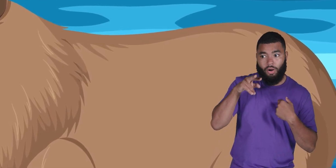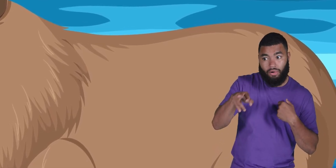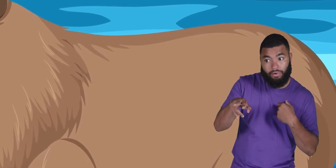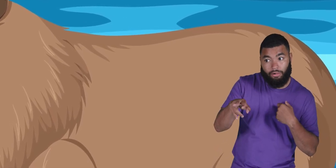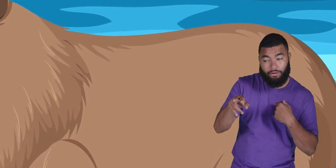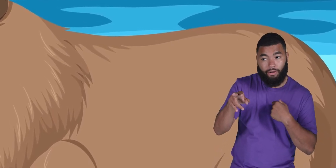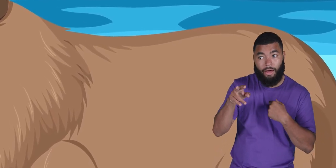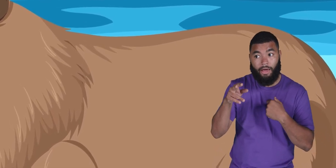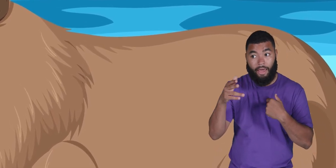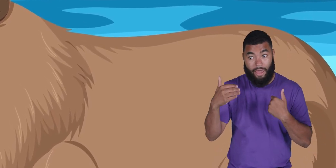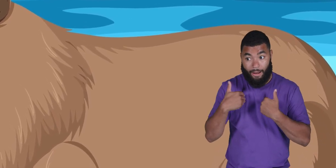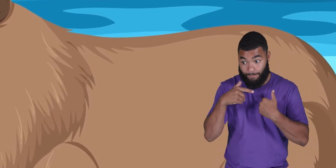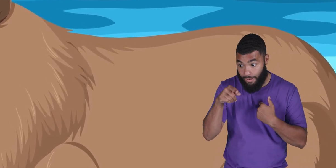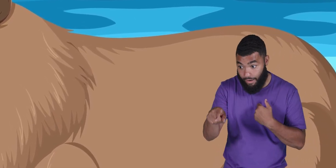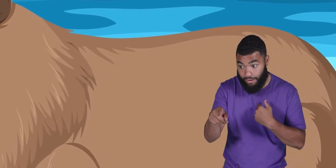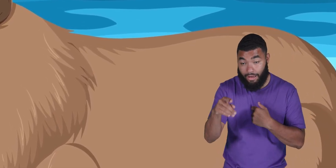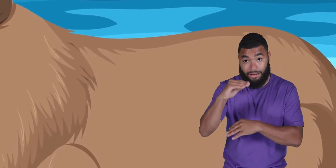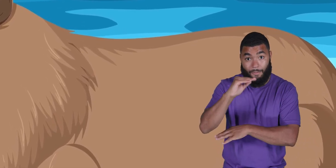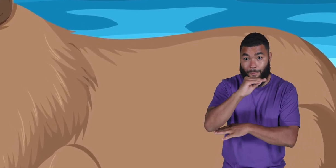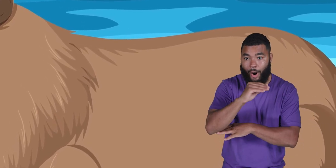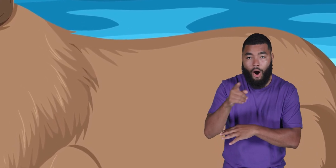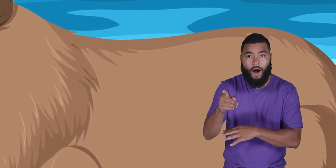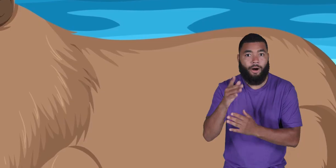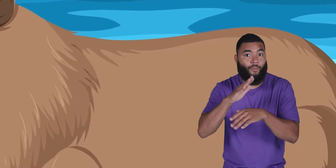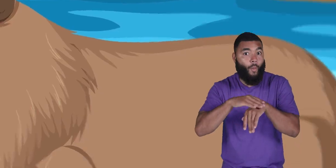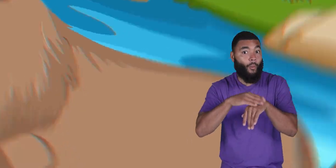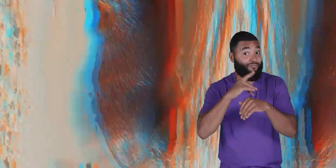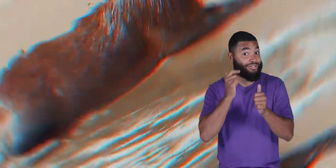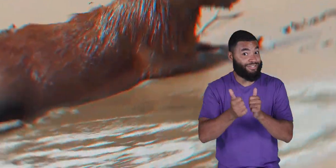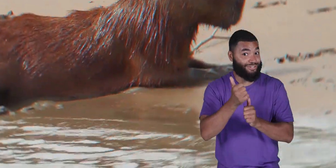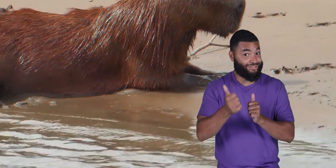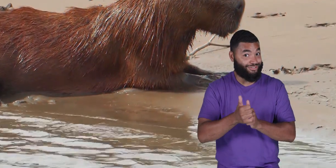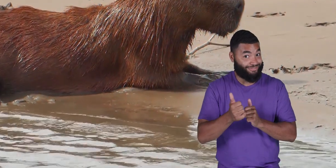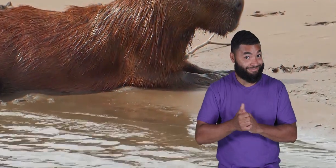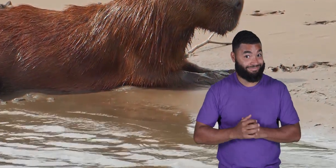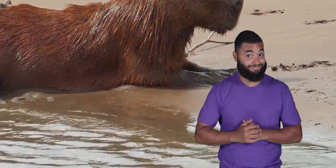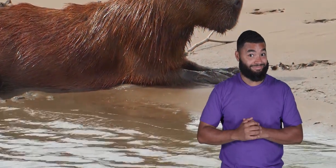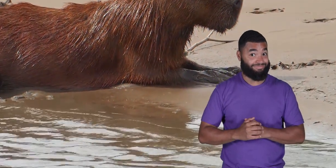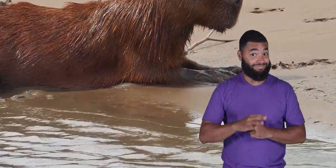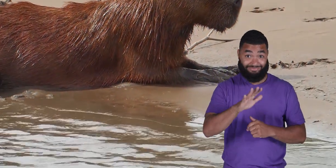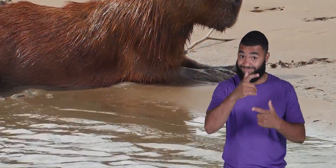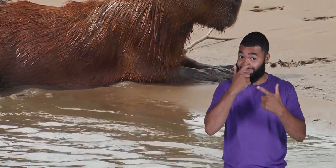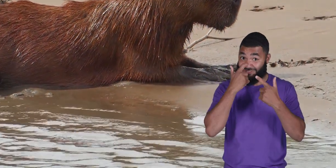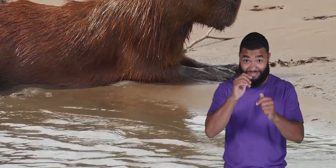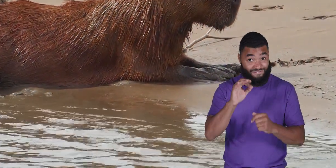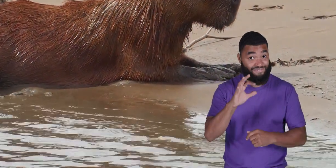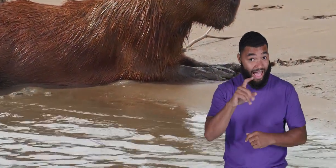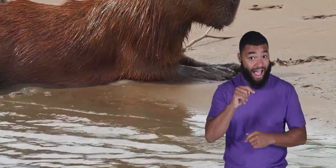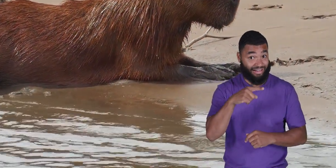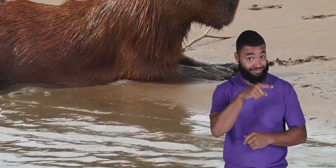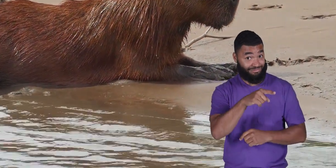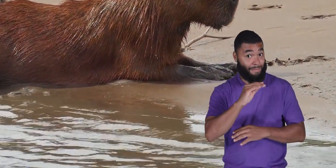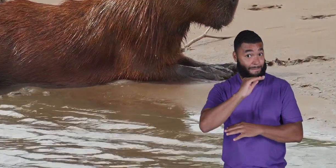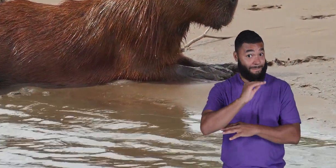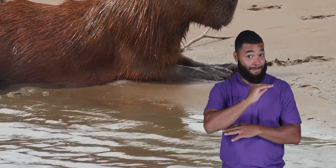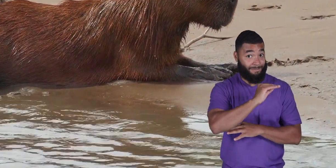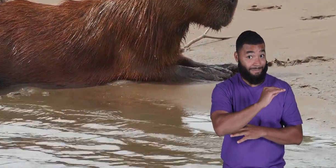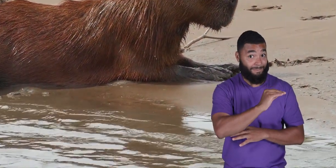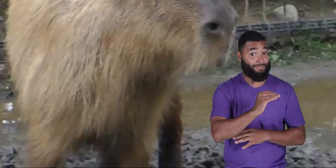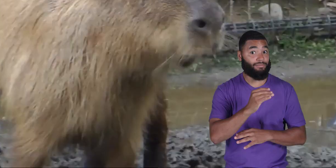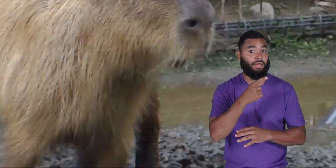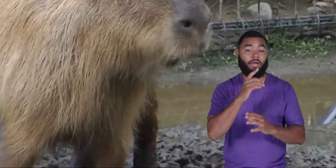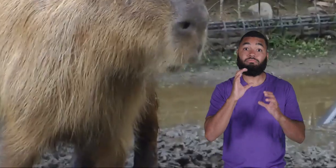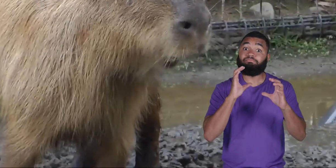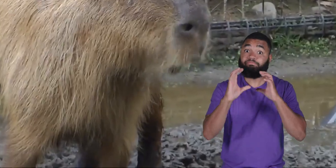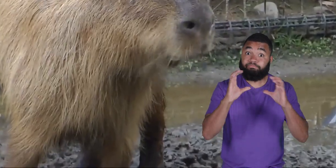capybaras as a lookout spot to watch for danger another unique fact about this semi-aquatic mammal